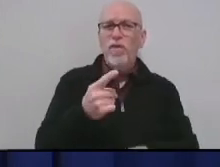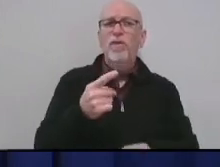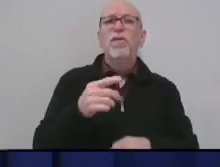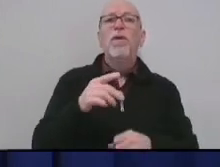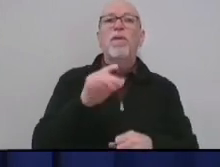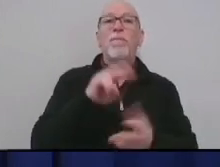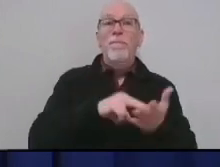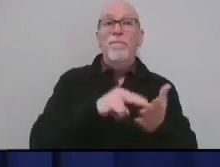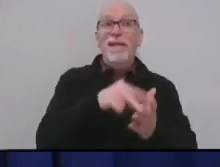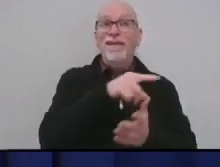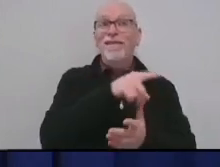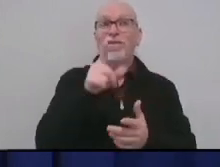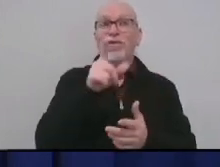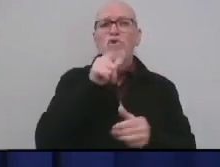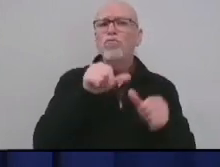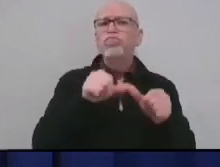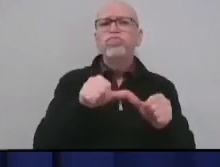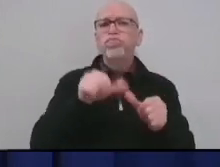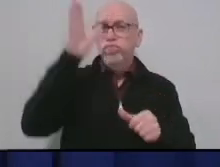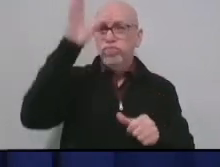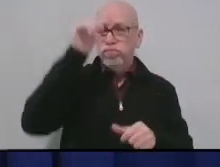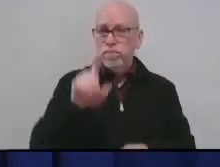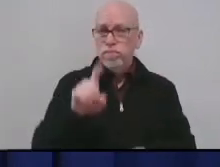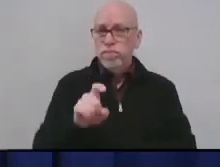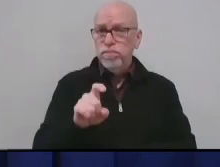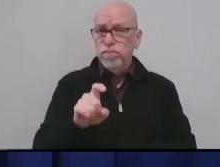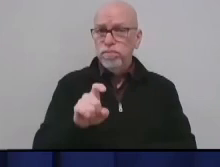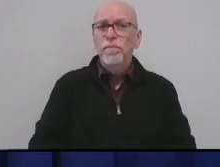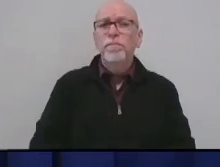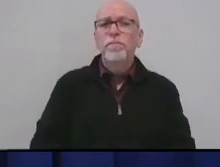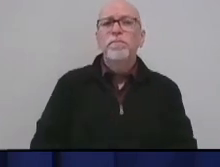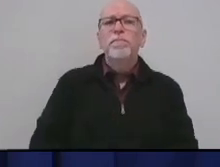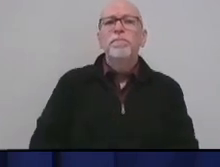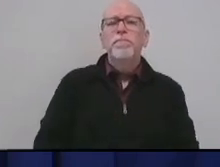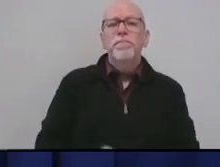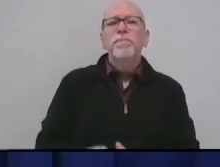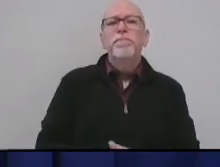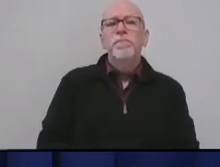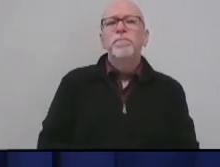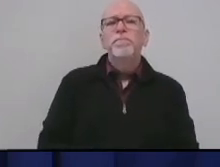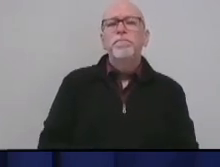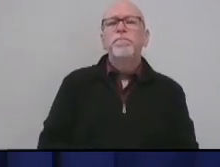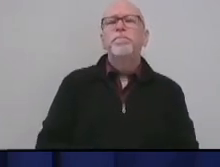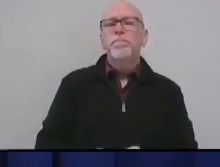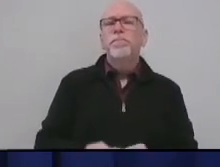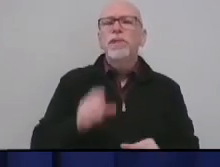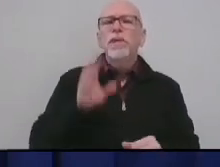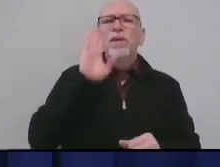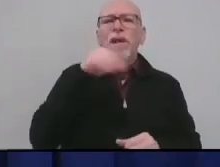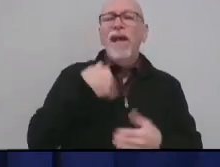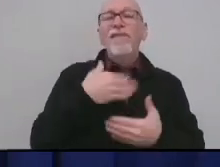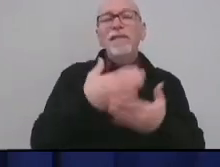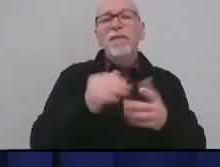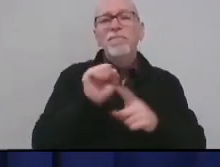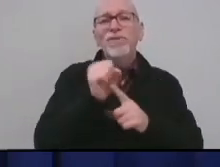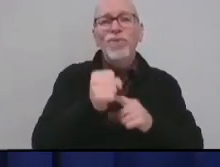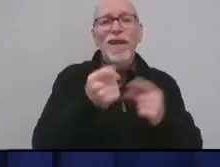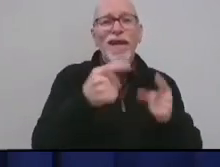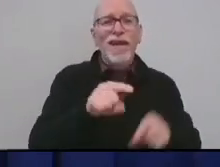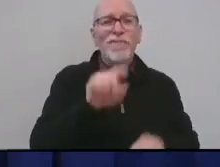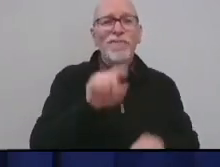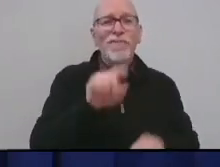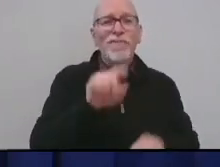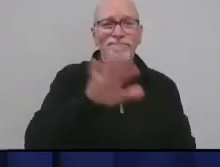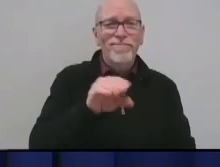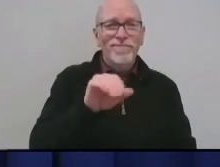in doing that? You know, there have been instances, Eric, across the state, and most of those instances, it just simply requires a